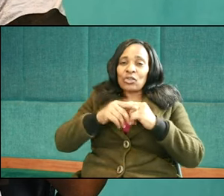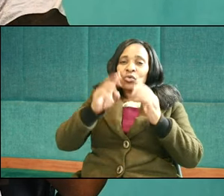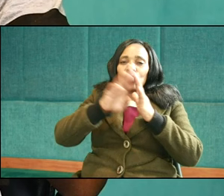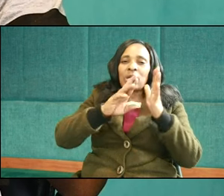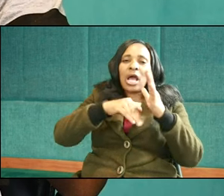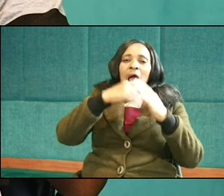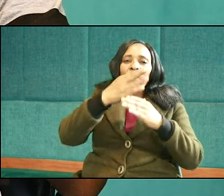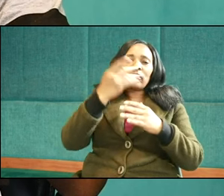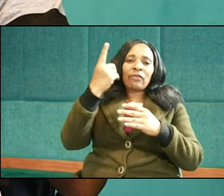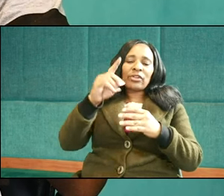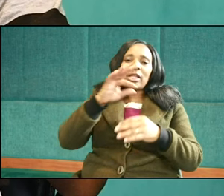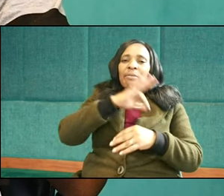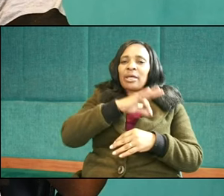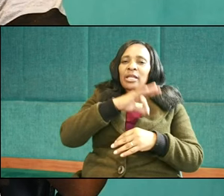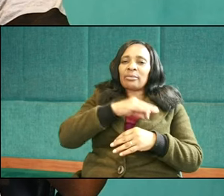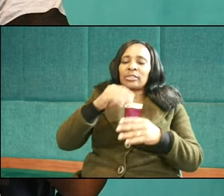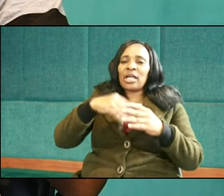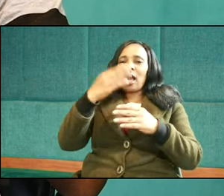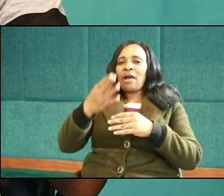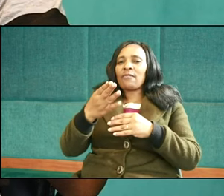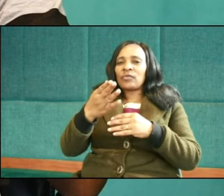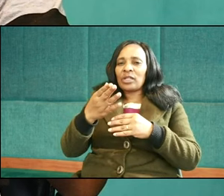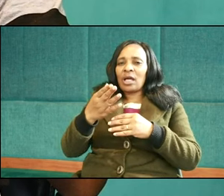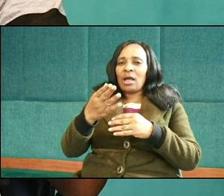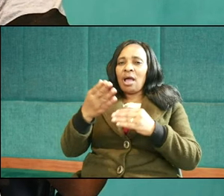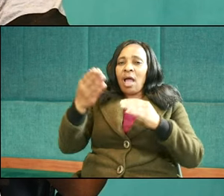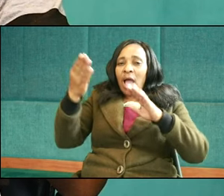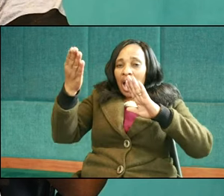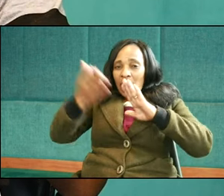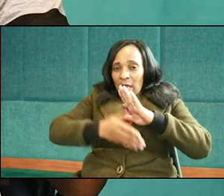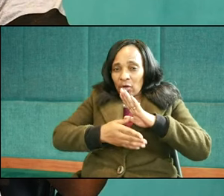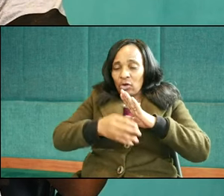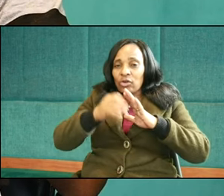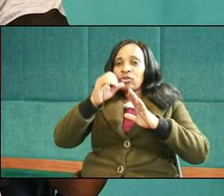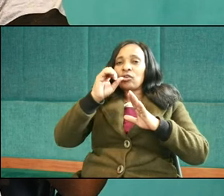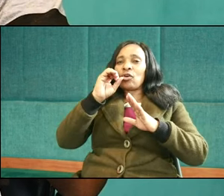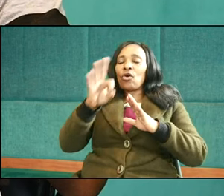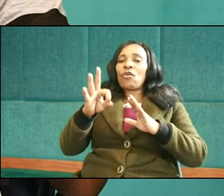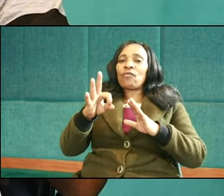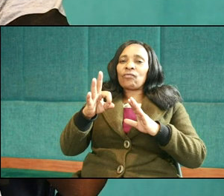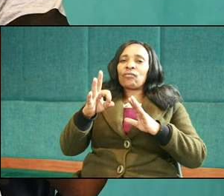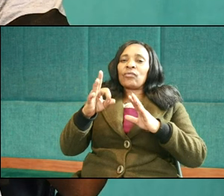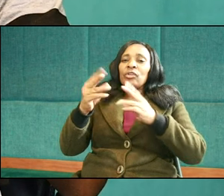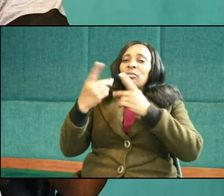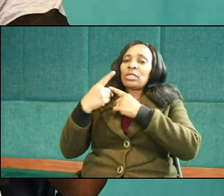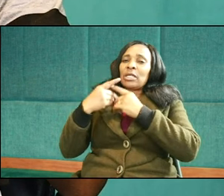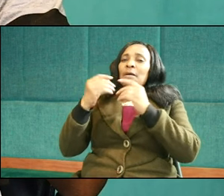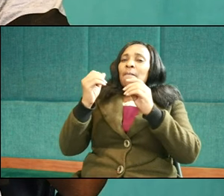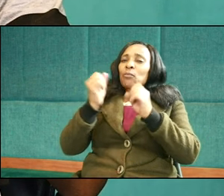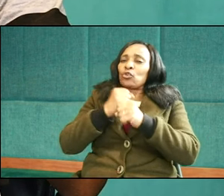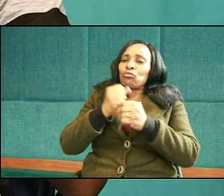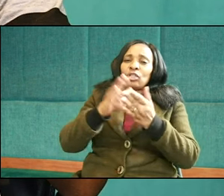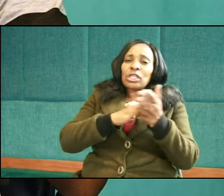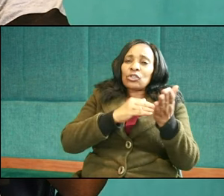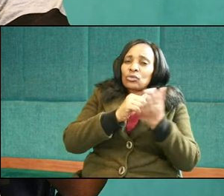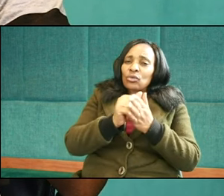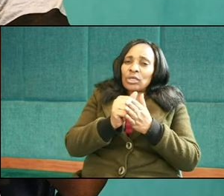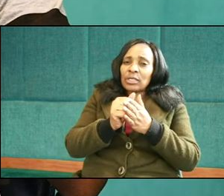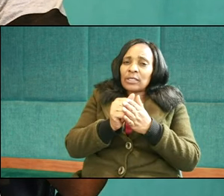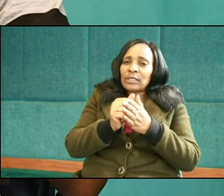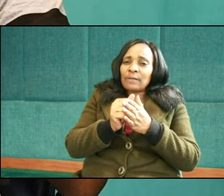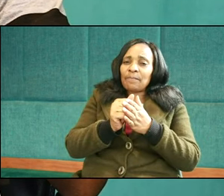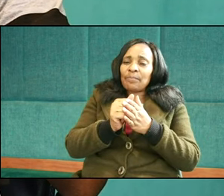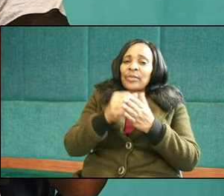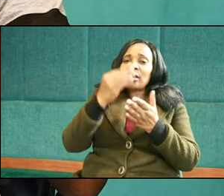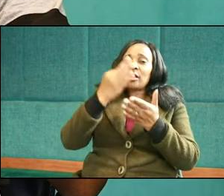benefit of after generations a record of his folly and repentance, he could never hope entirely to destroy the